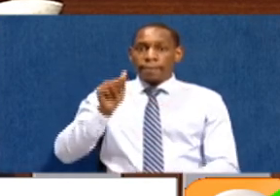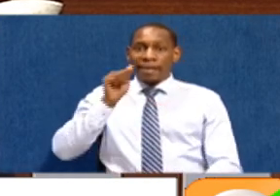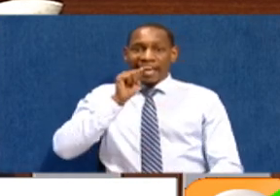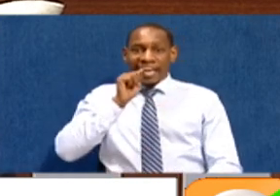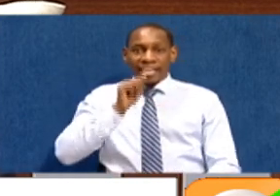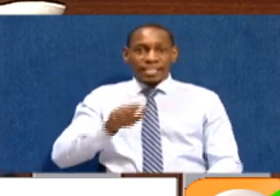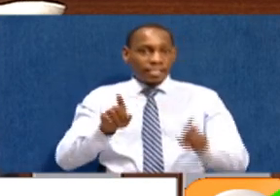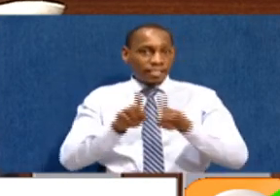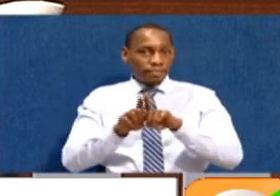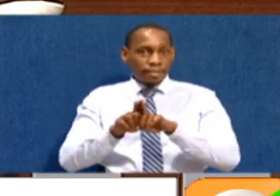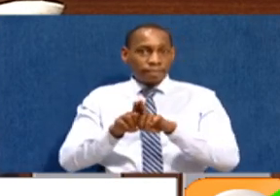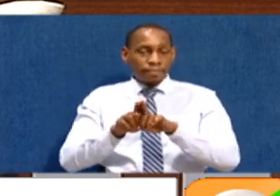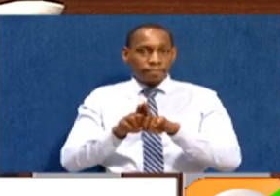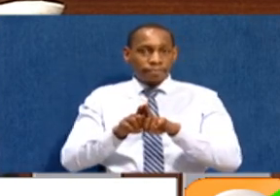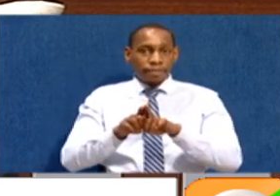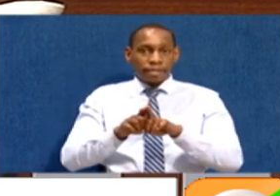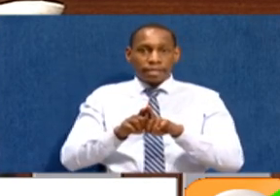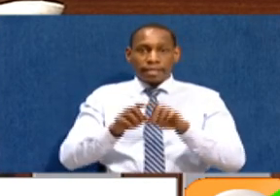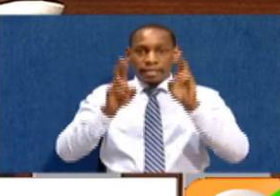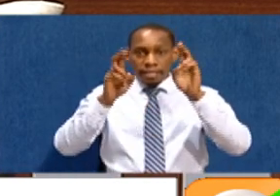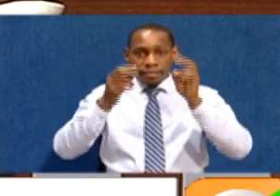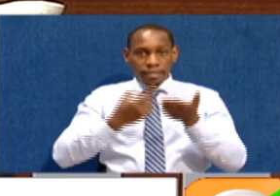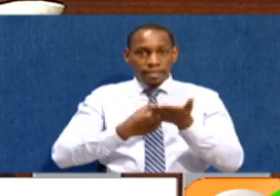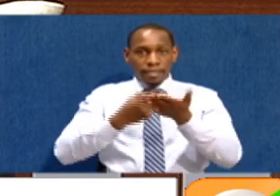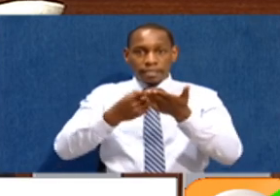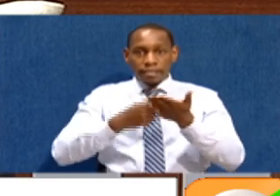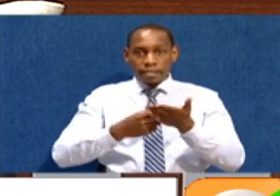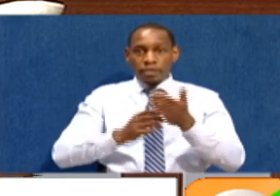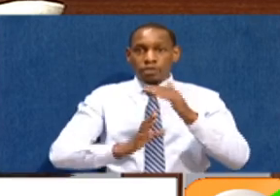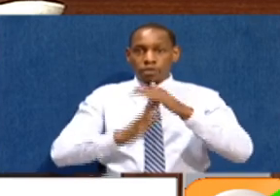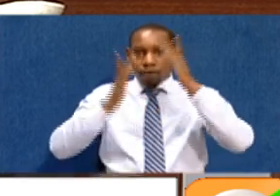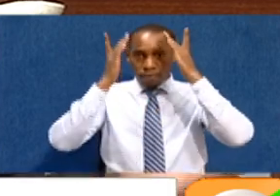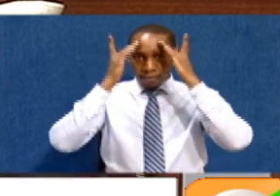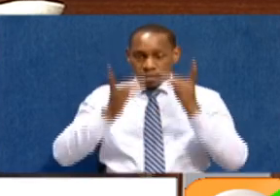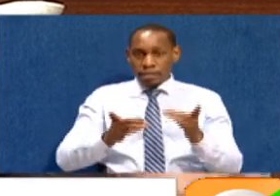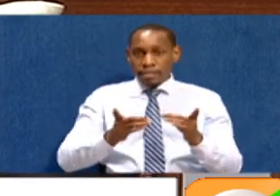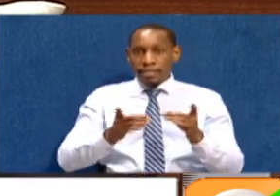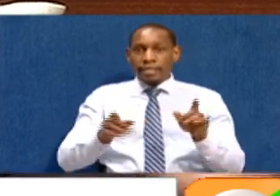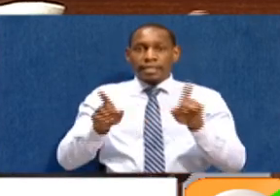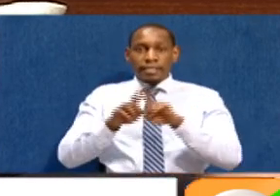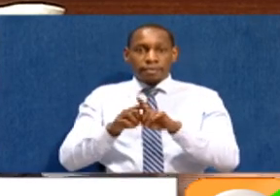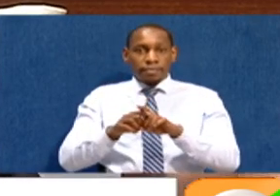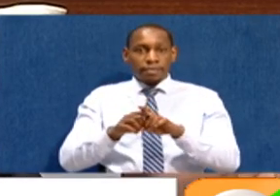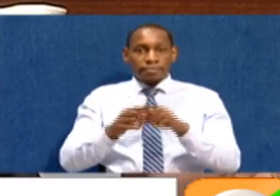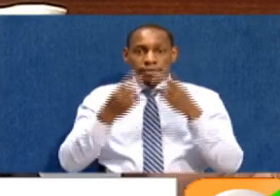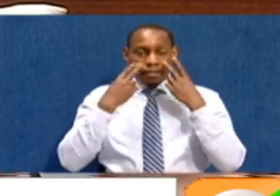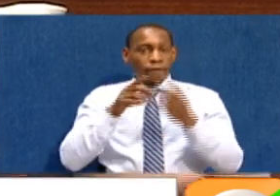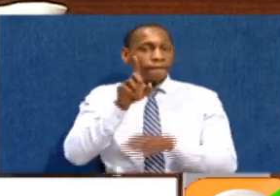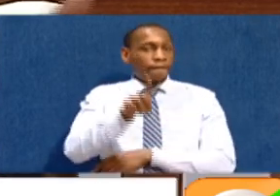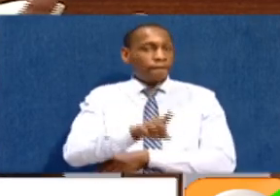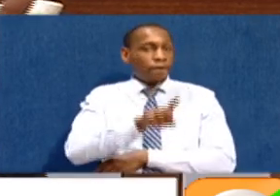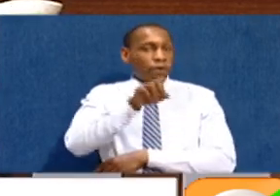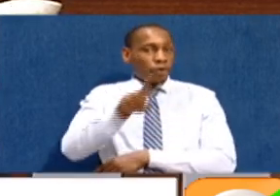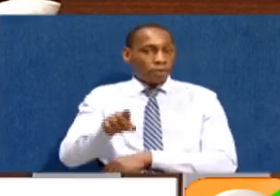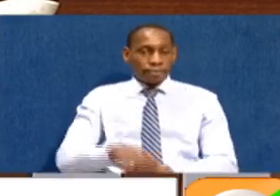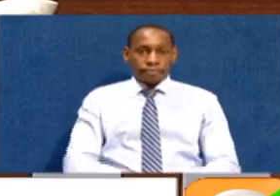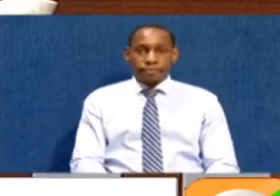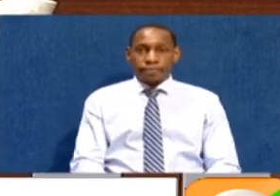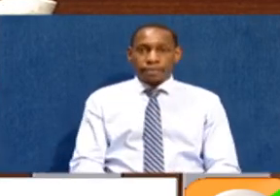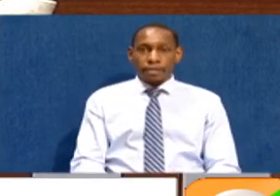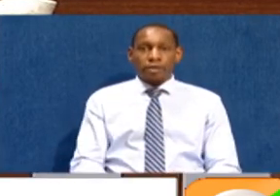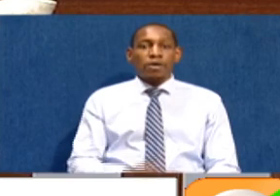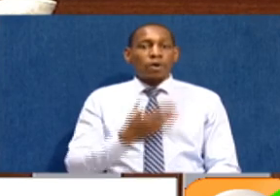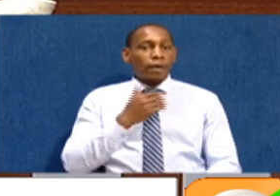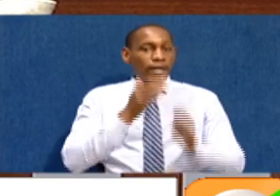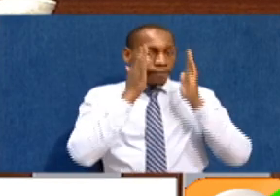British, and it was the subject of a determination of the Supreme Court, and the Supreme Court did find fault with it. And I don't want to